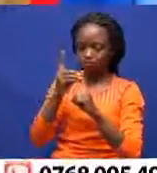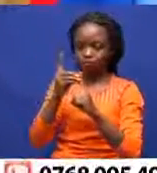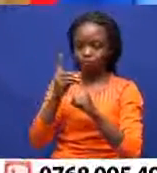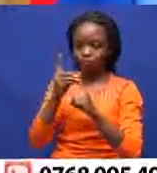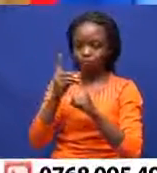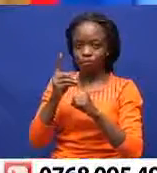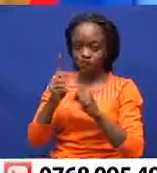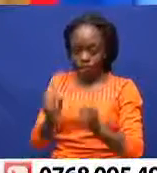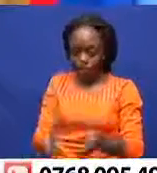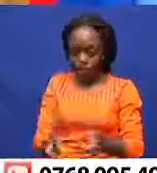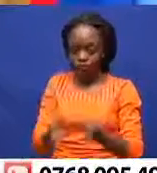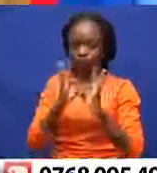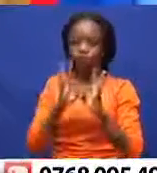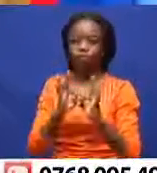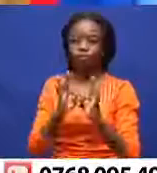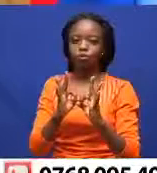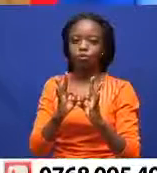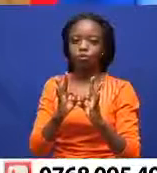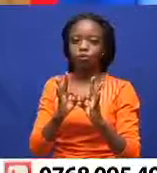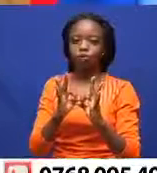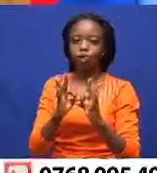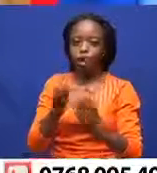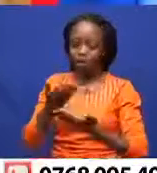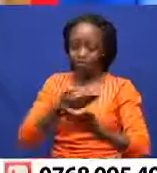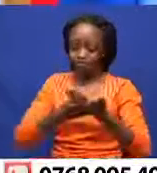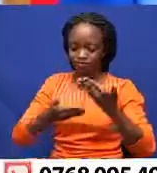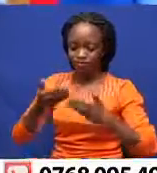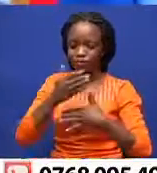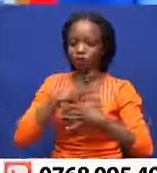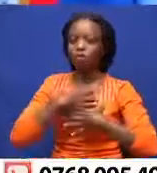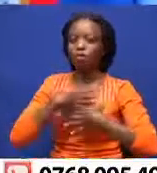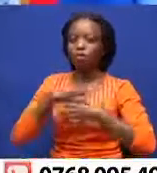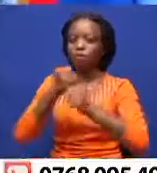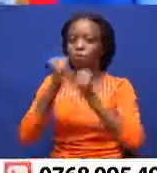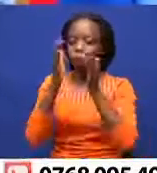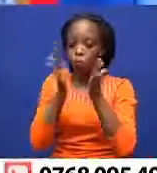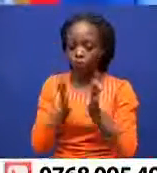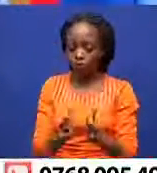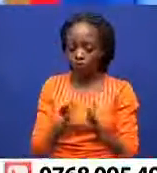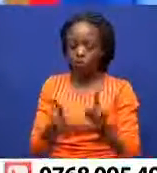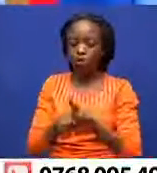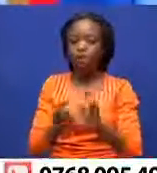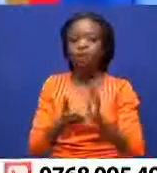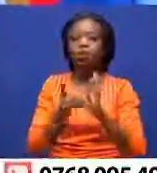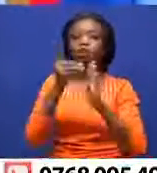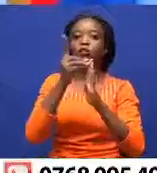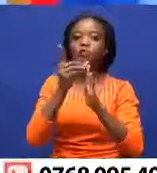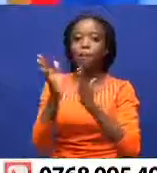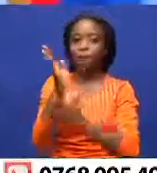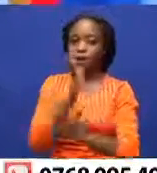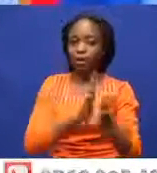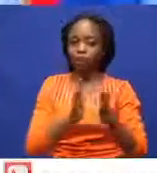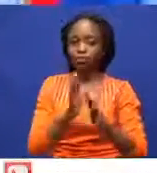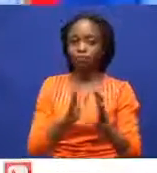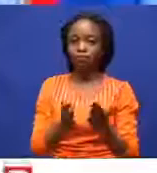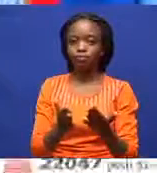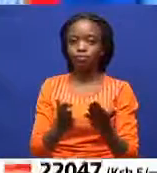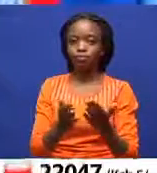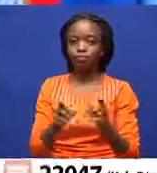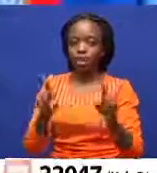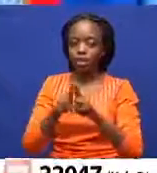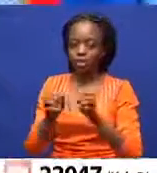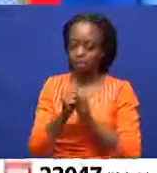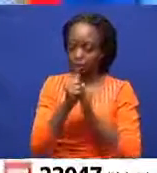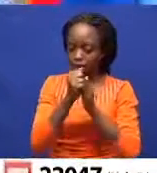hereof to engage all key stakeholders and develop protocols and